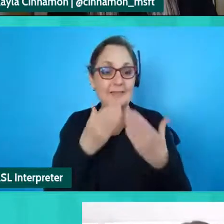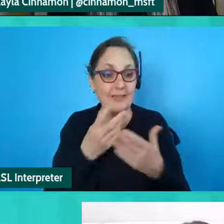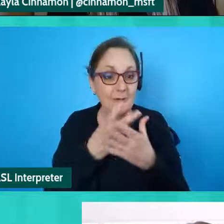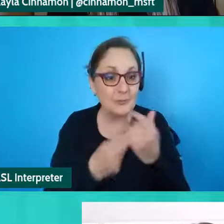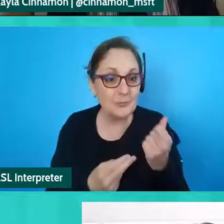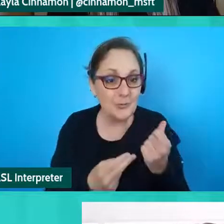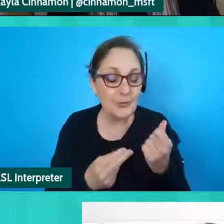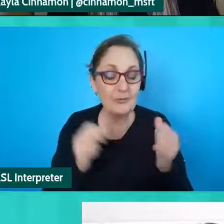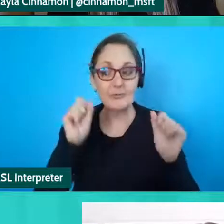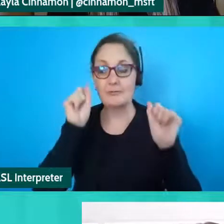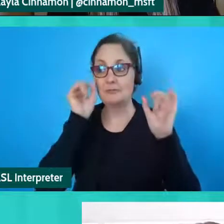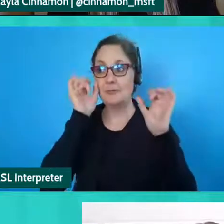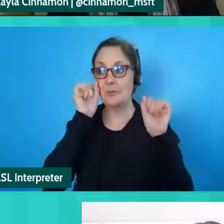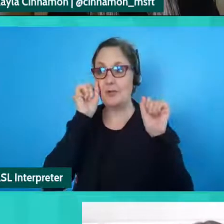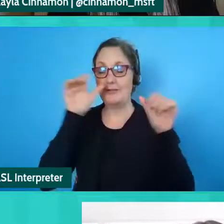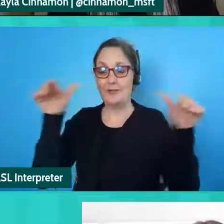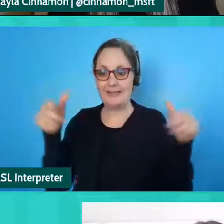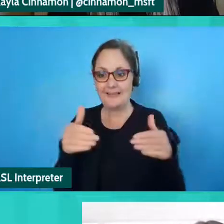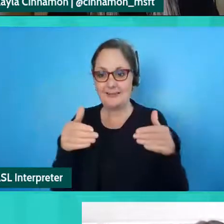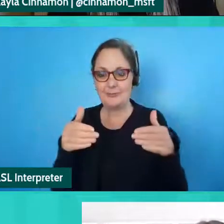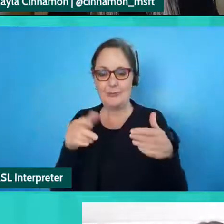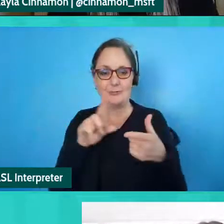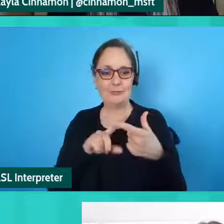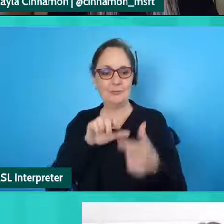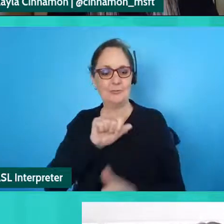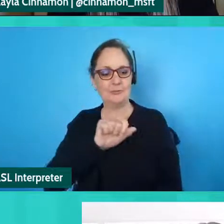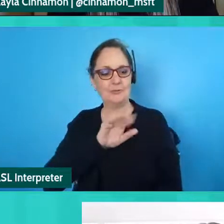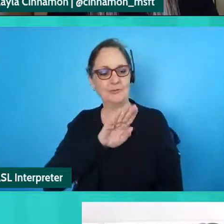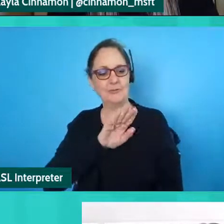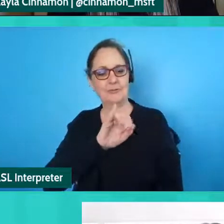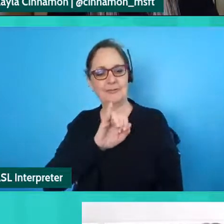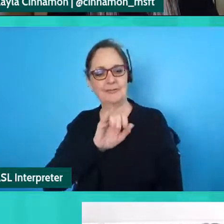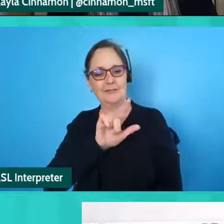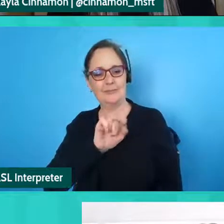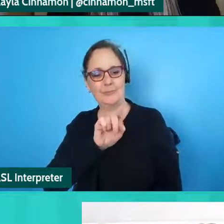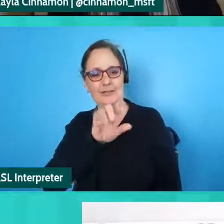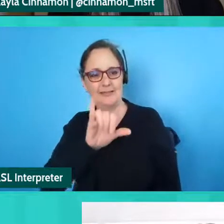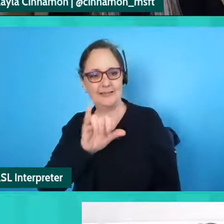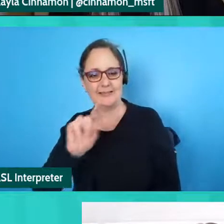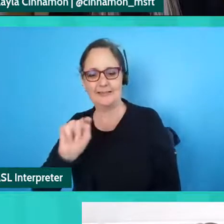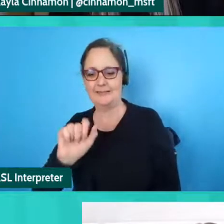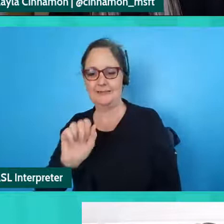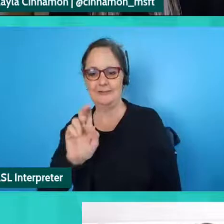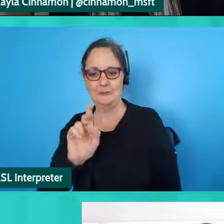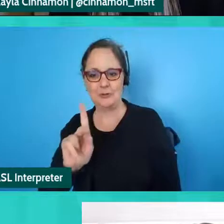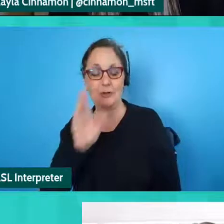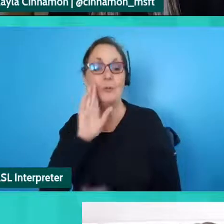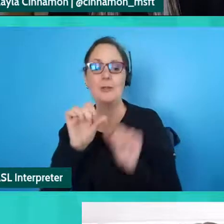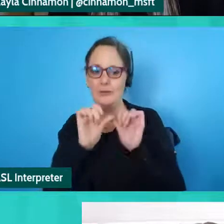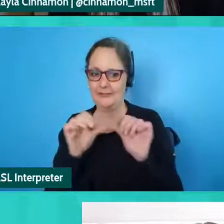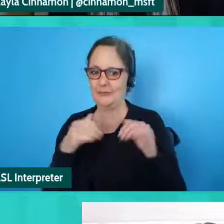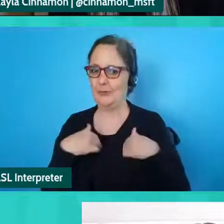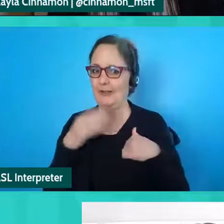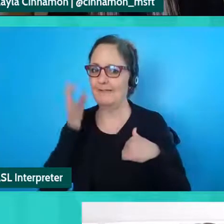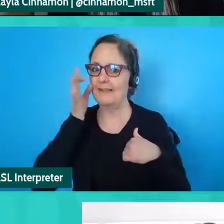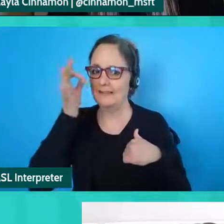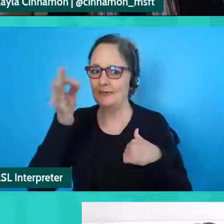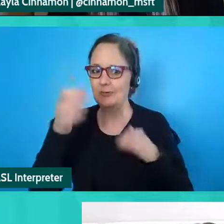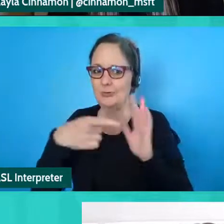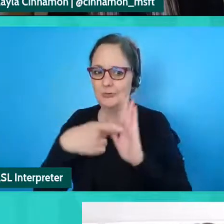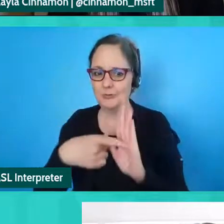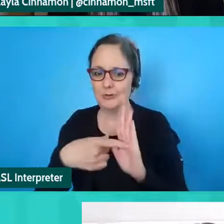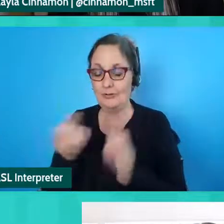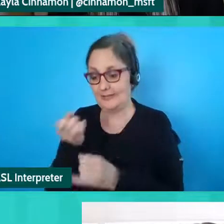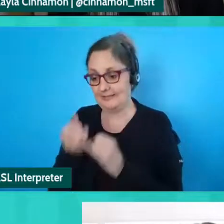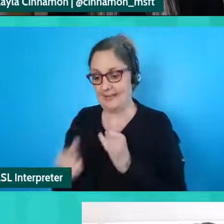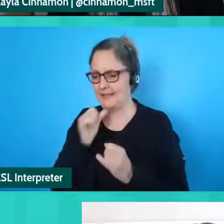a wonderful introduction to the Ability Talk that we will have on future shows as well. And then finally, last but